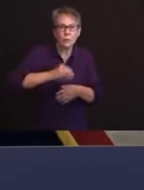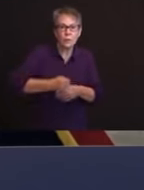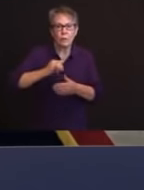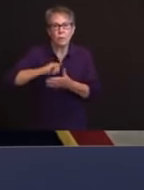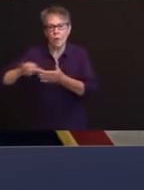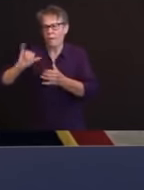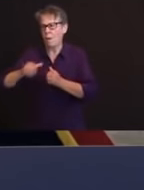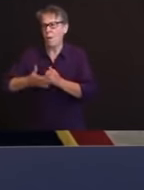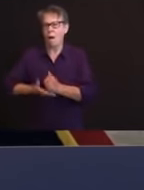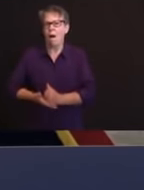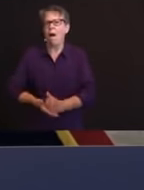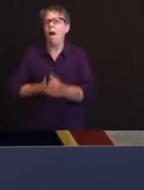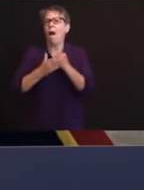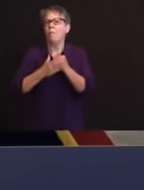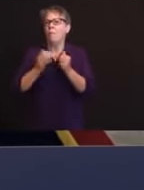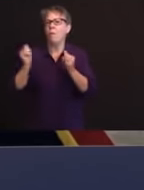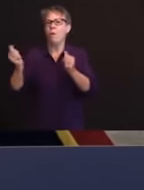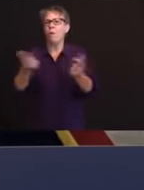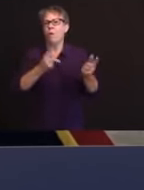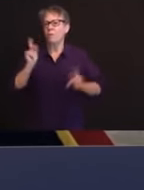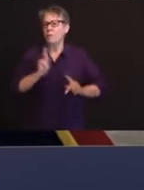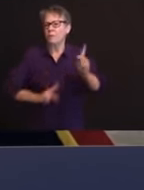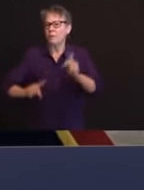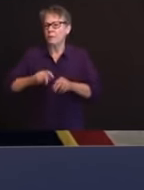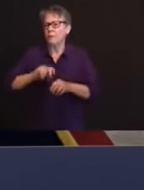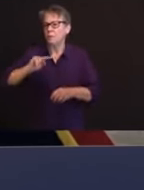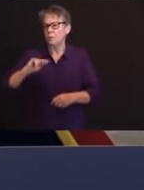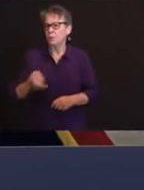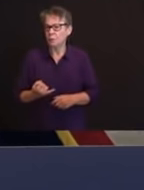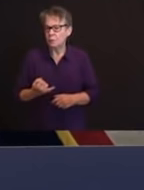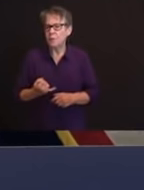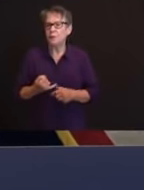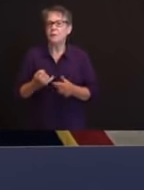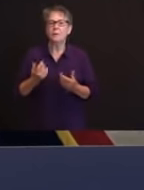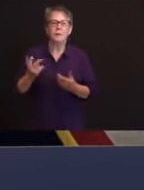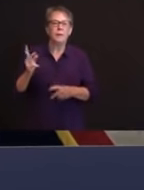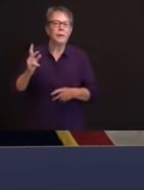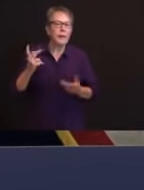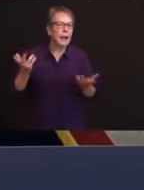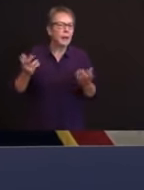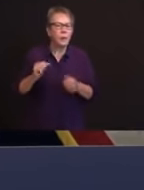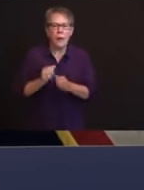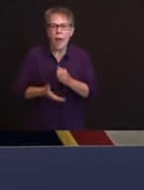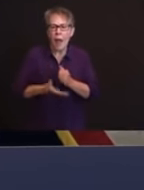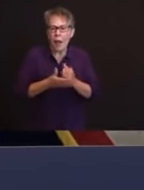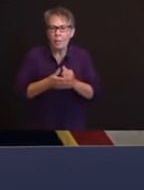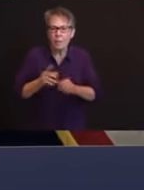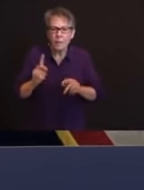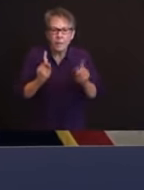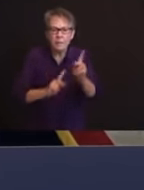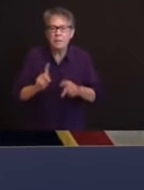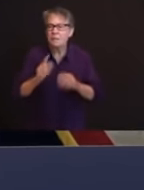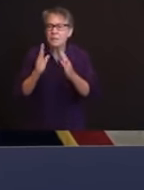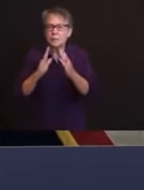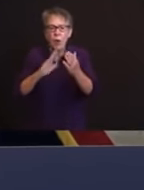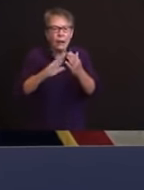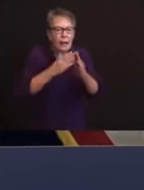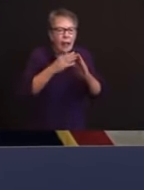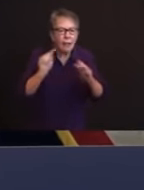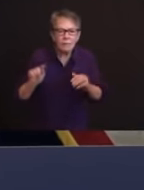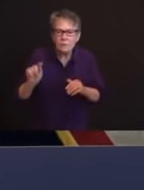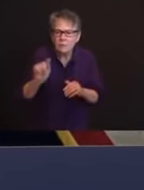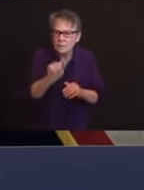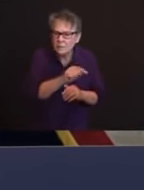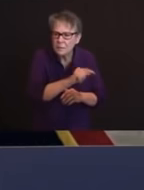small towns not knowing how they will keep their police officers employed, whether it is nonprofits not knowing how they're going to